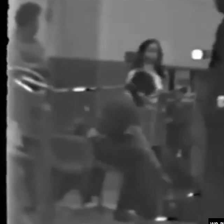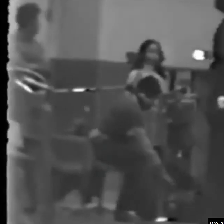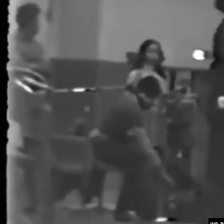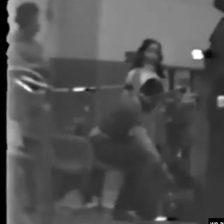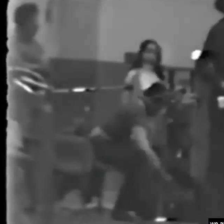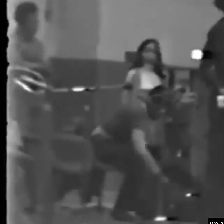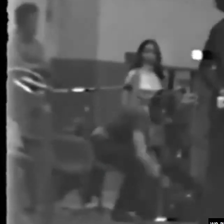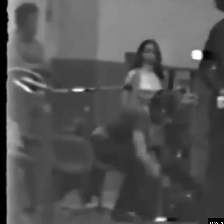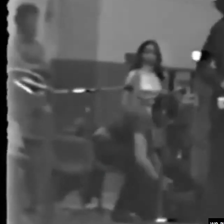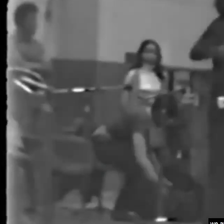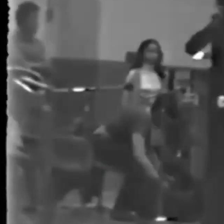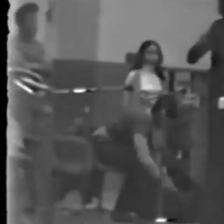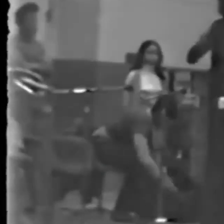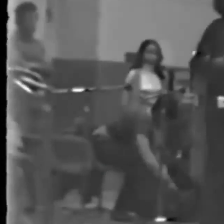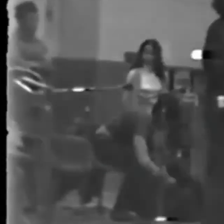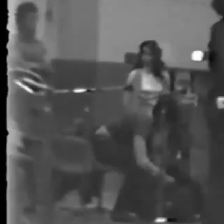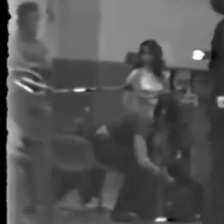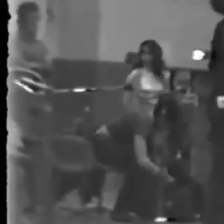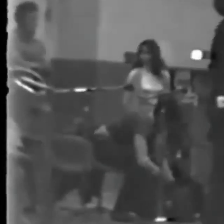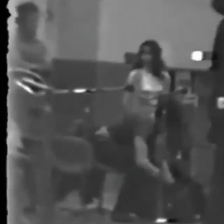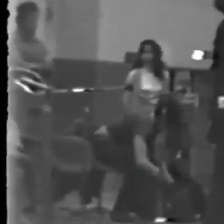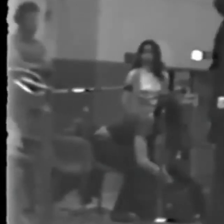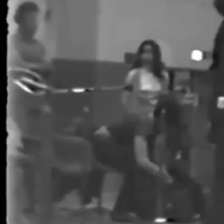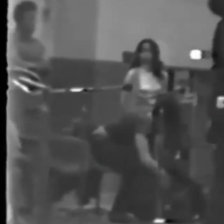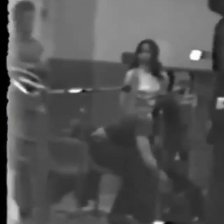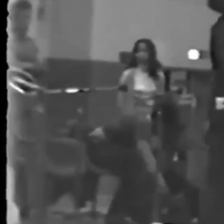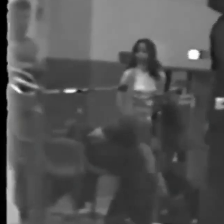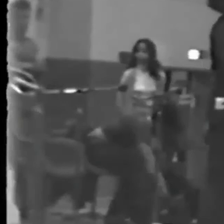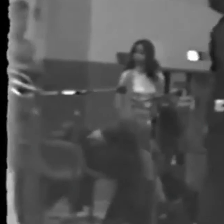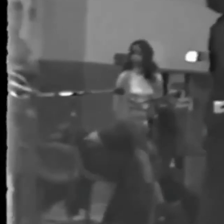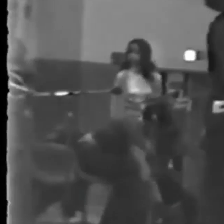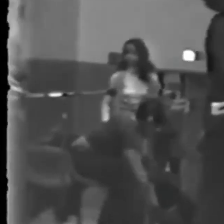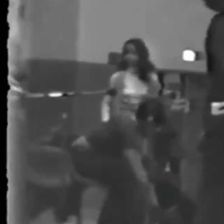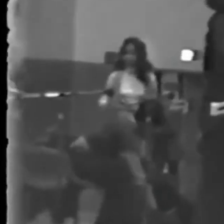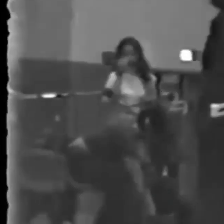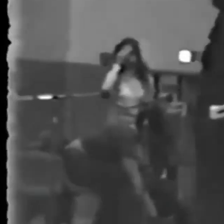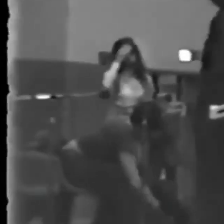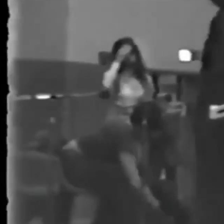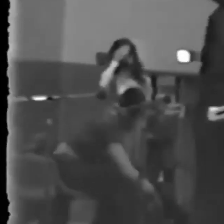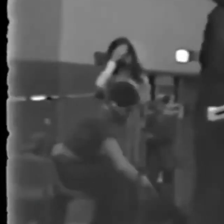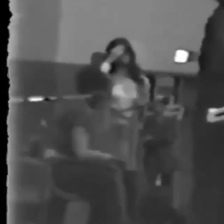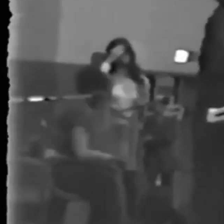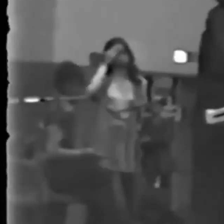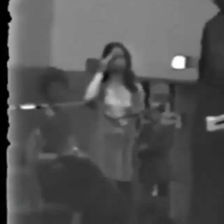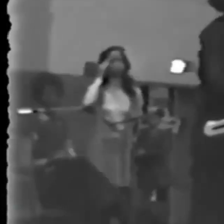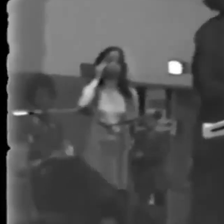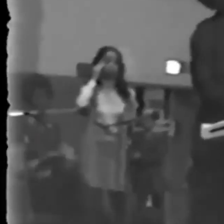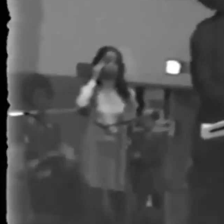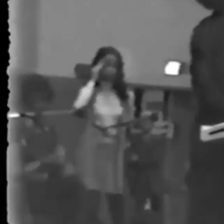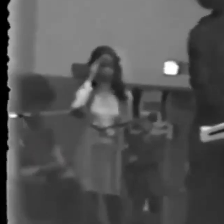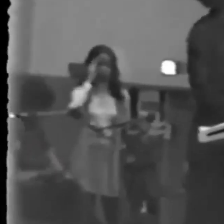Rock, Arkansas. We are returning back to Orangeburg, because Orangeburg preceded